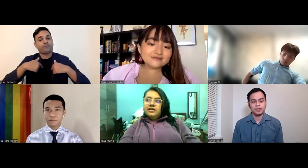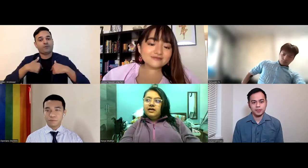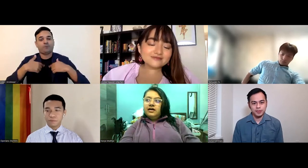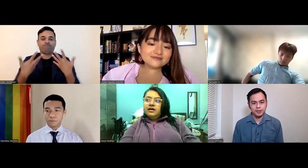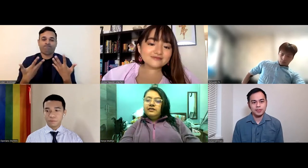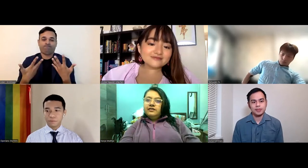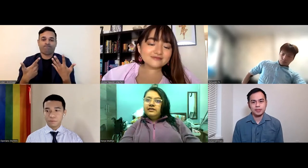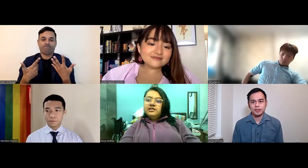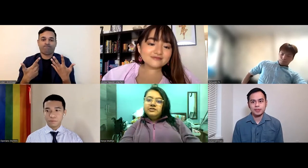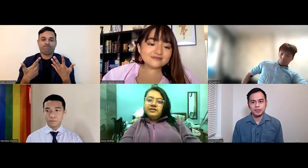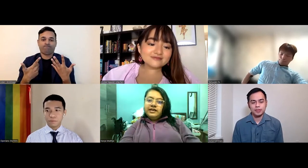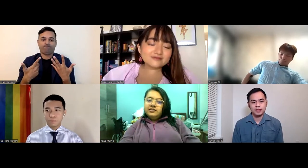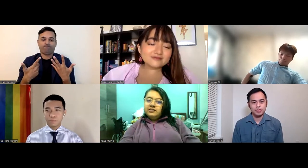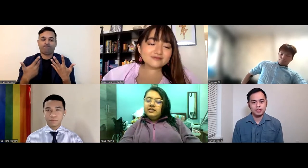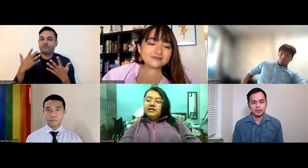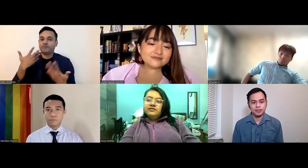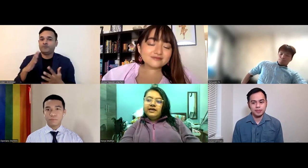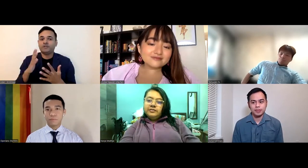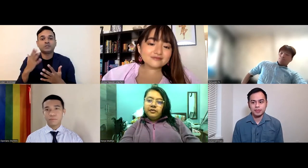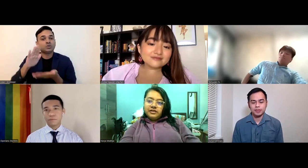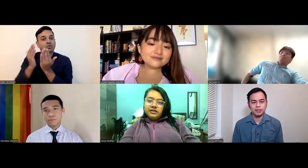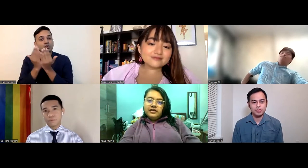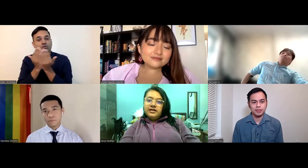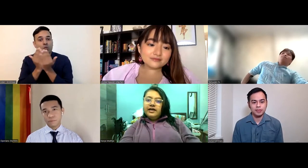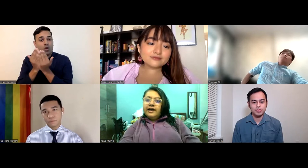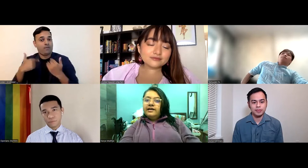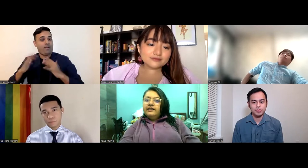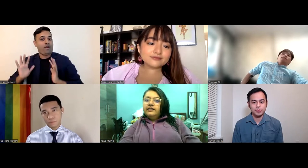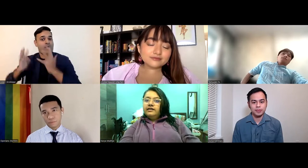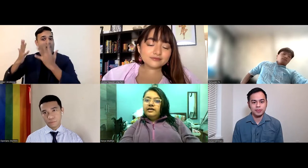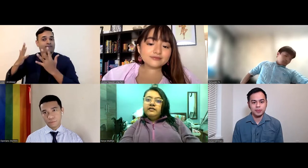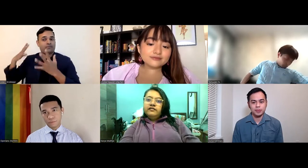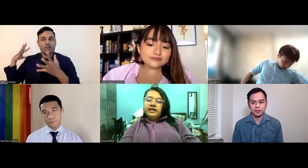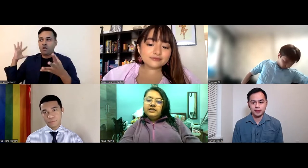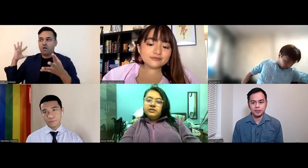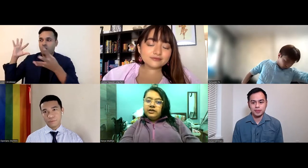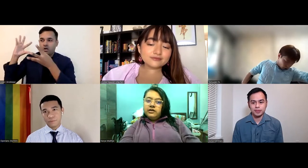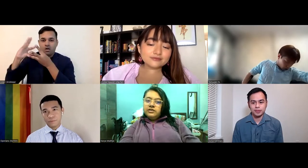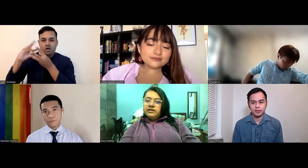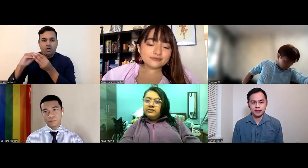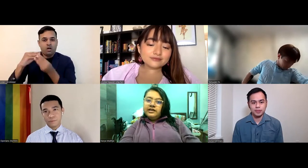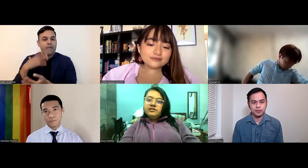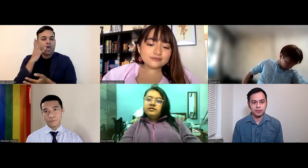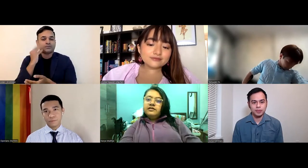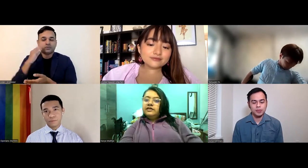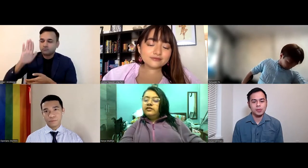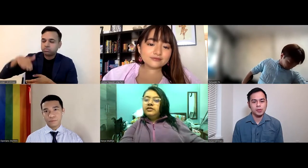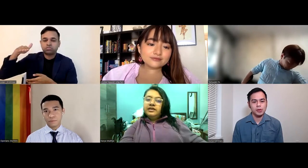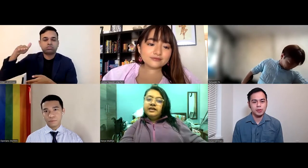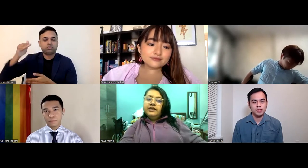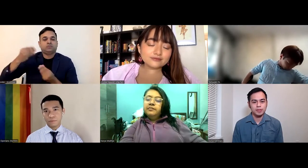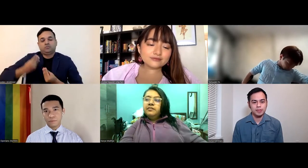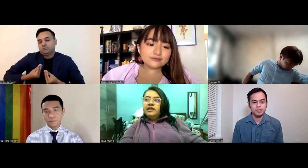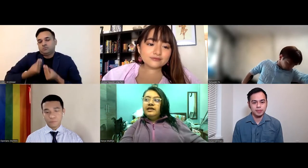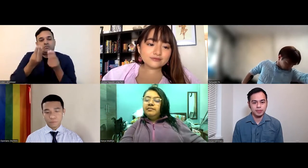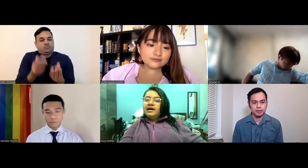Because right to education is very important. And if there is no inclusive education right from the